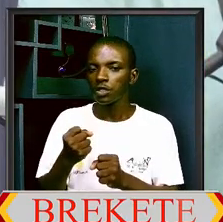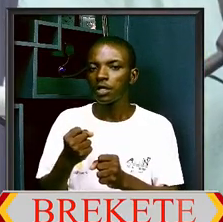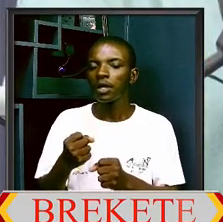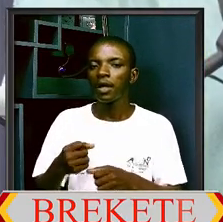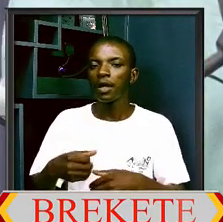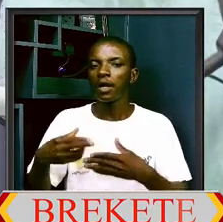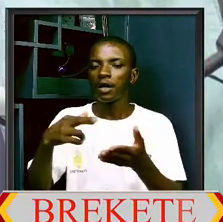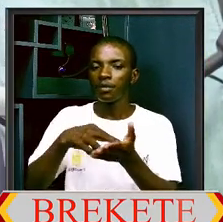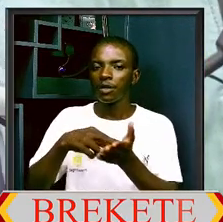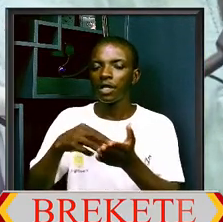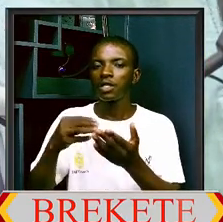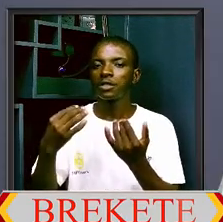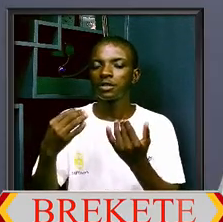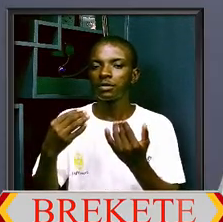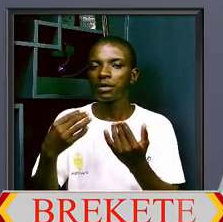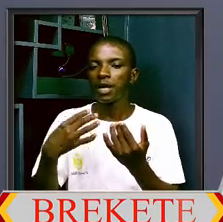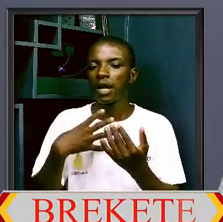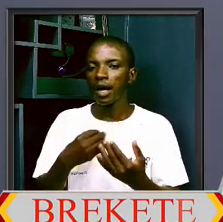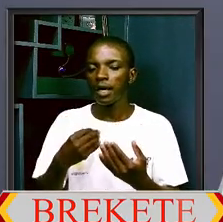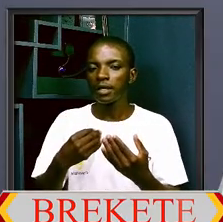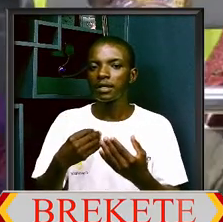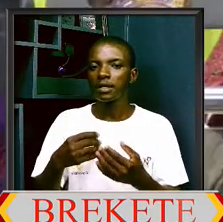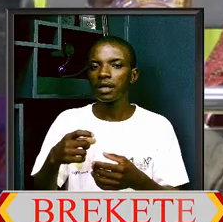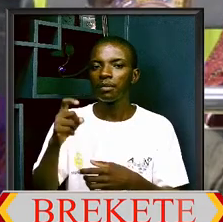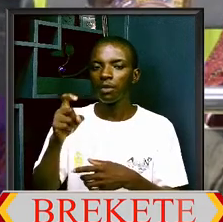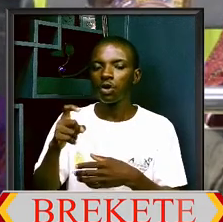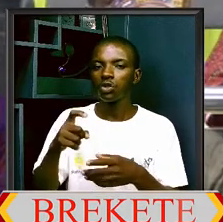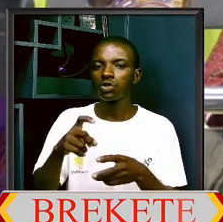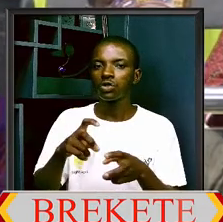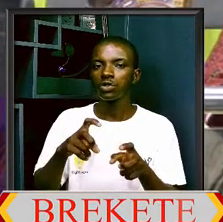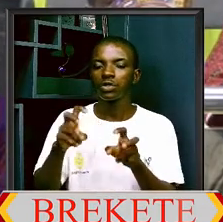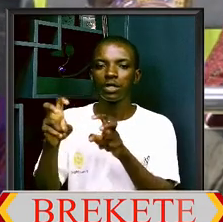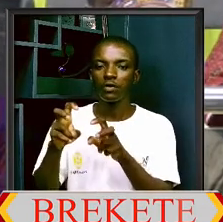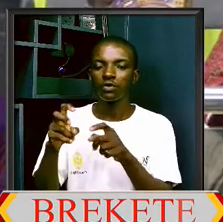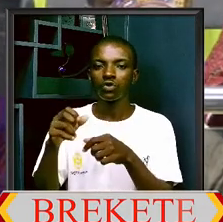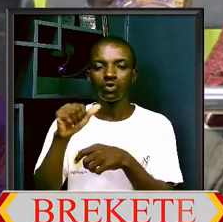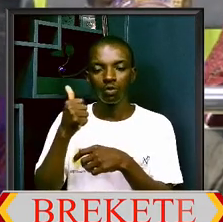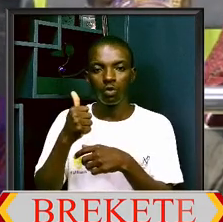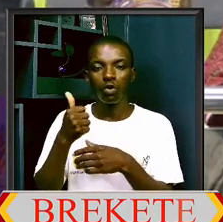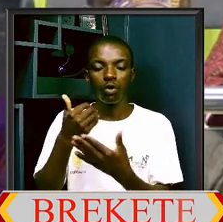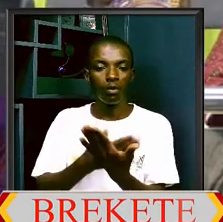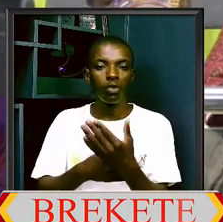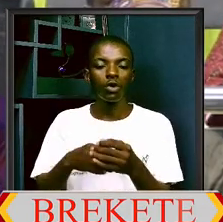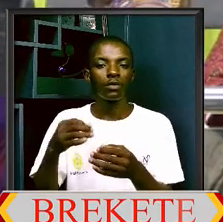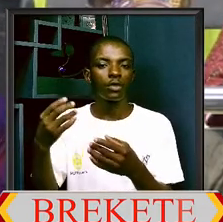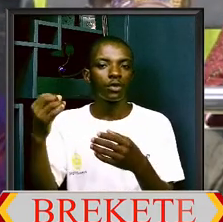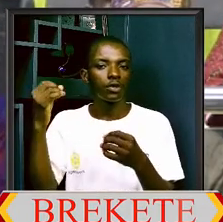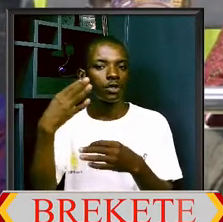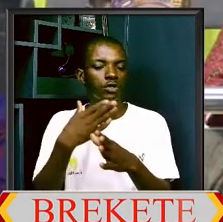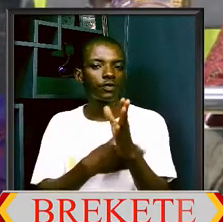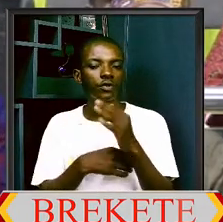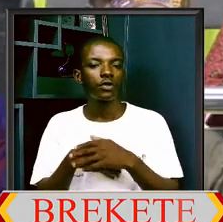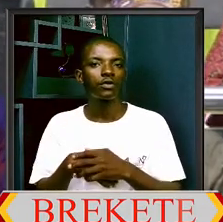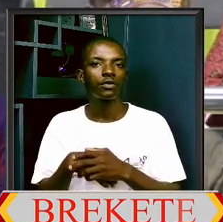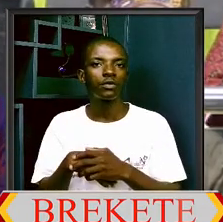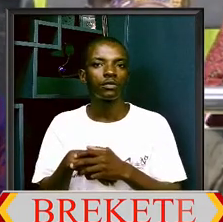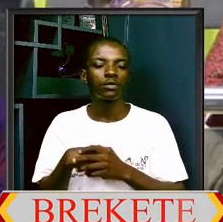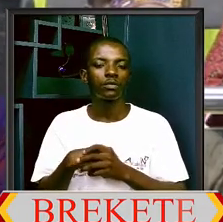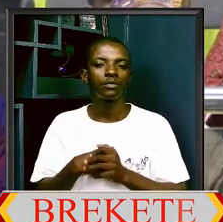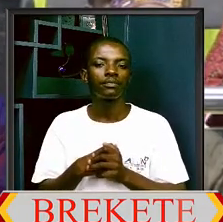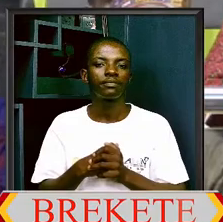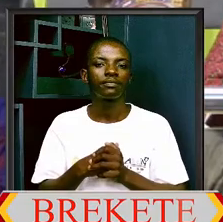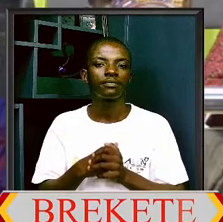a replacement and they must travel tomorrow morning please of God thank you very much